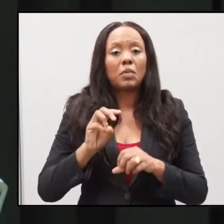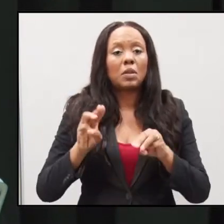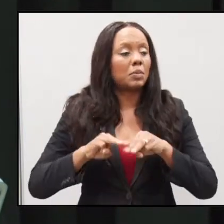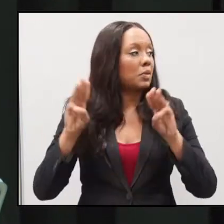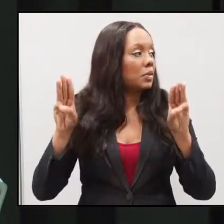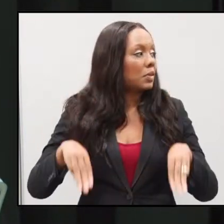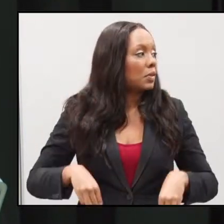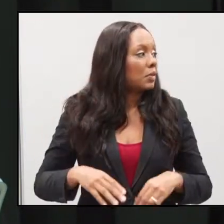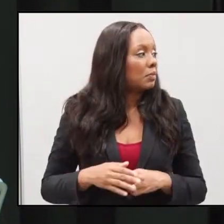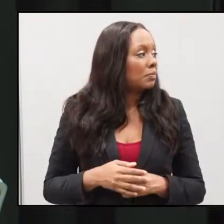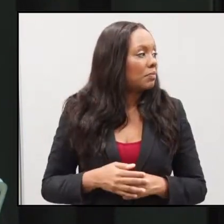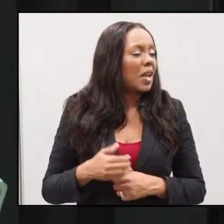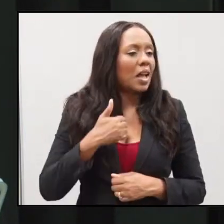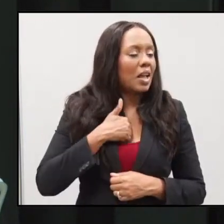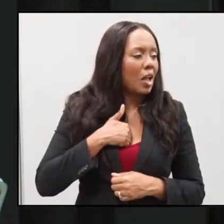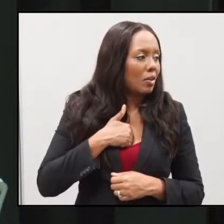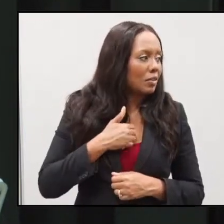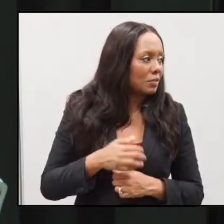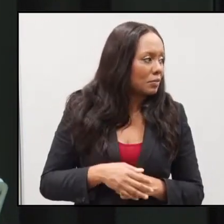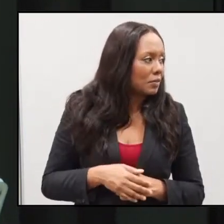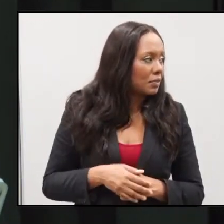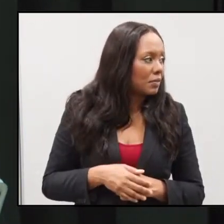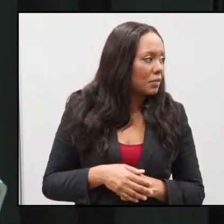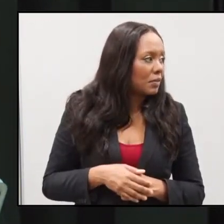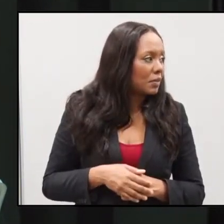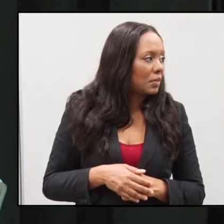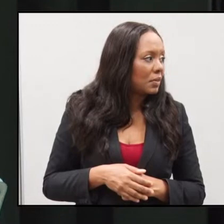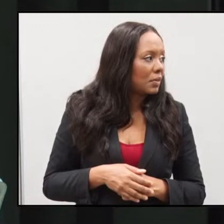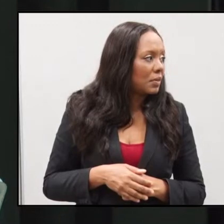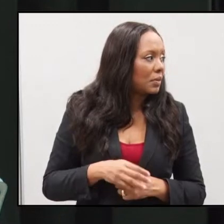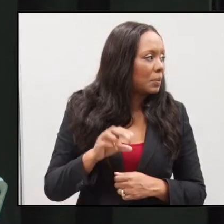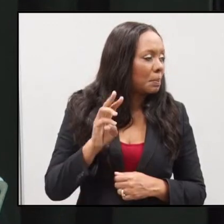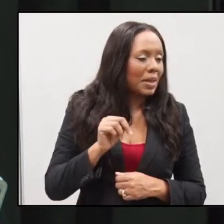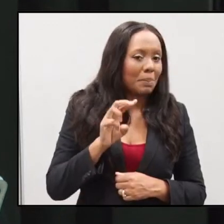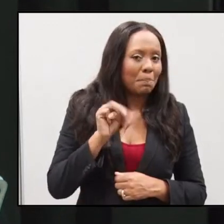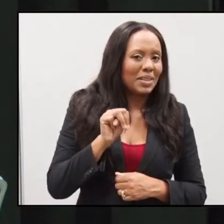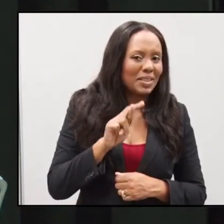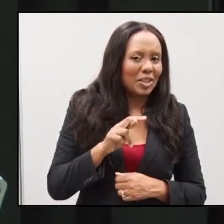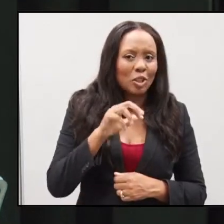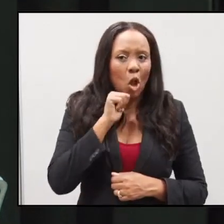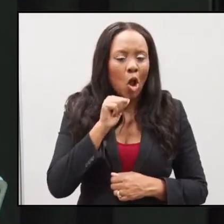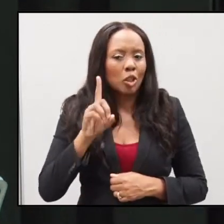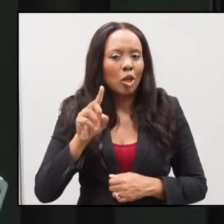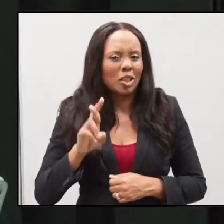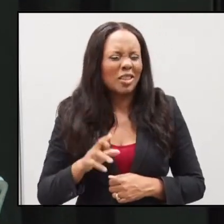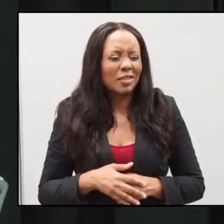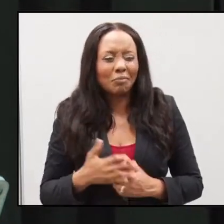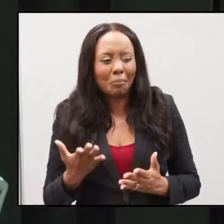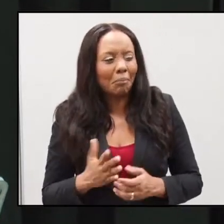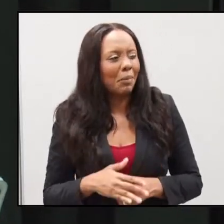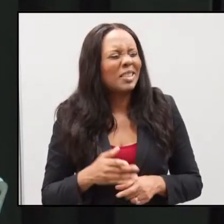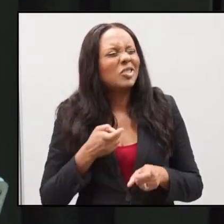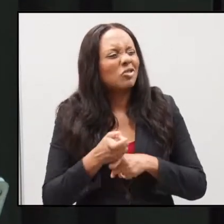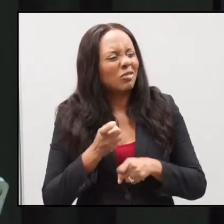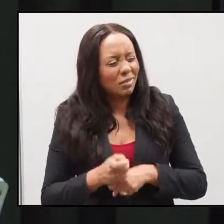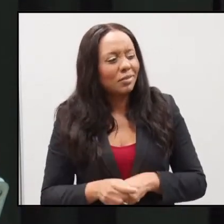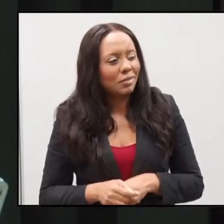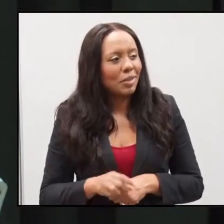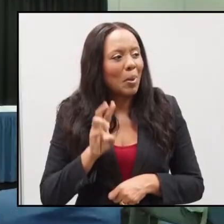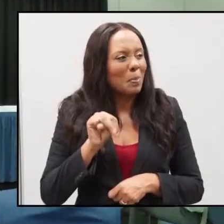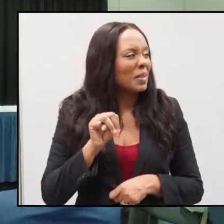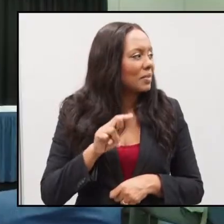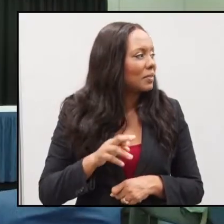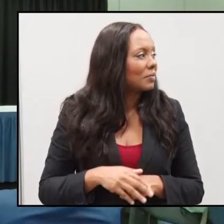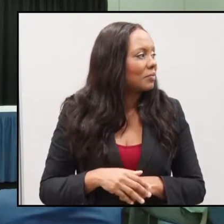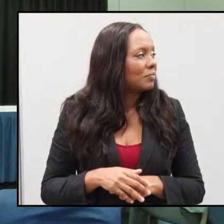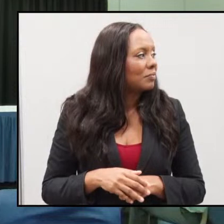was reminded that it is Mr. and not Doctor, but you know, he could trick you. He could. Before Kevin